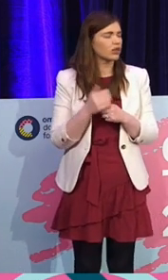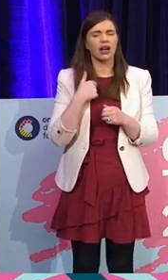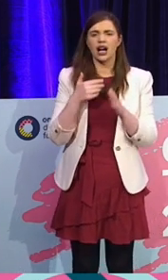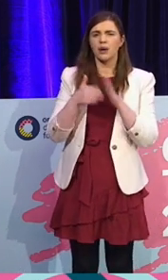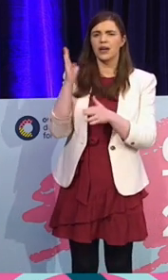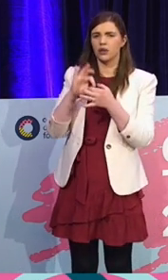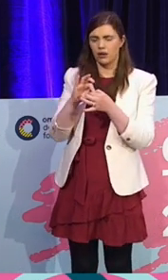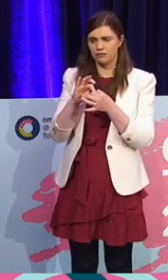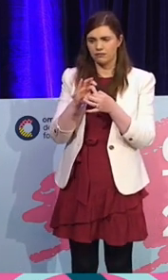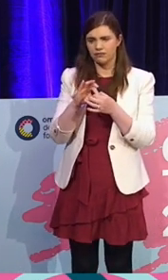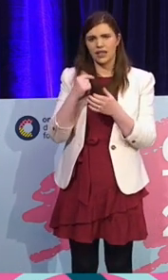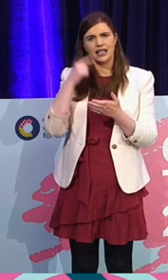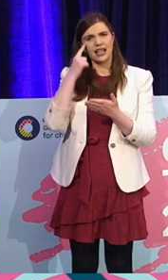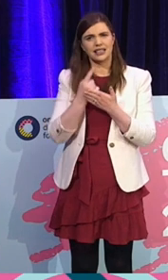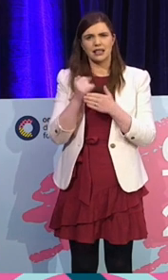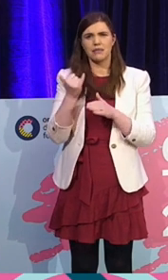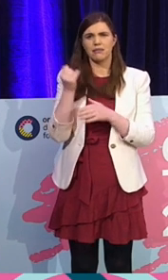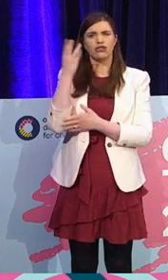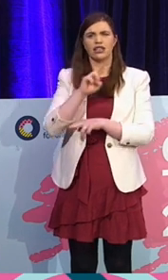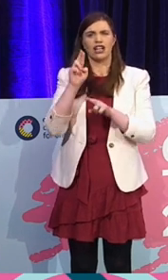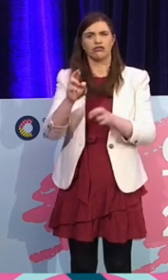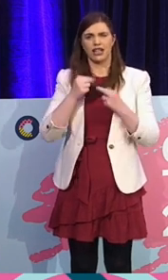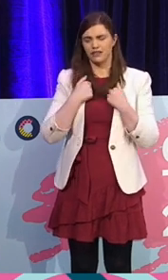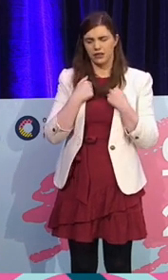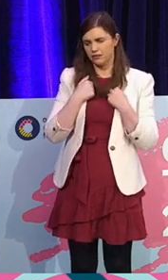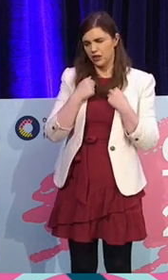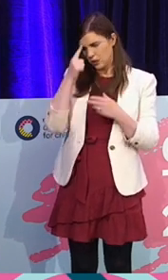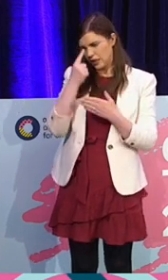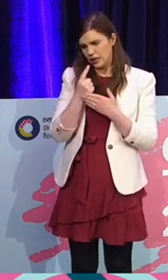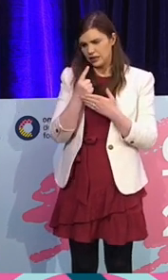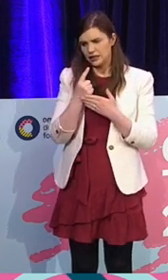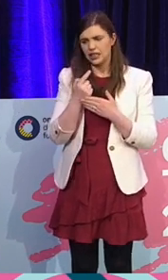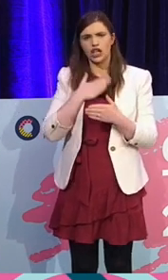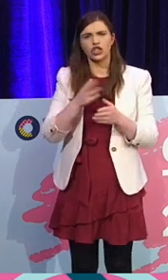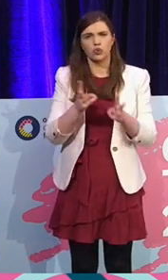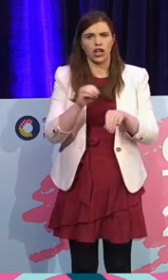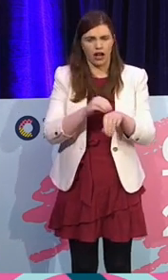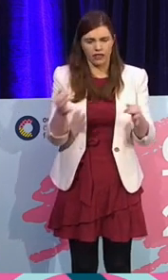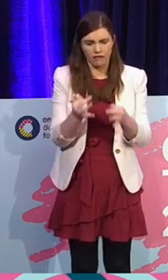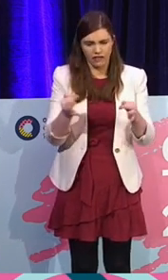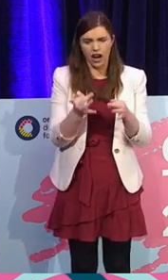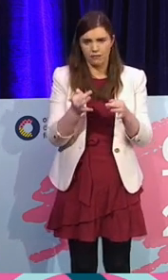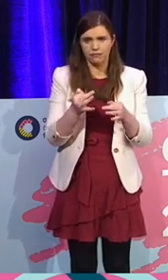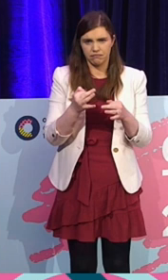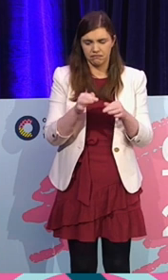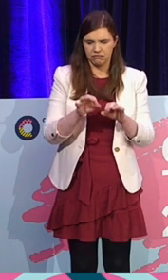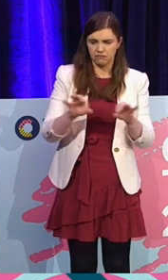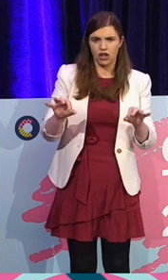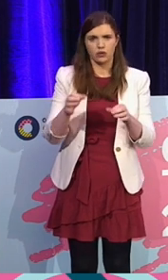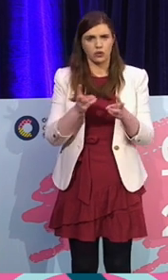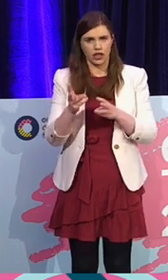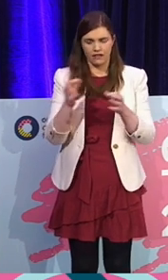And I decided that maybe tractor was not for me after all. So I decided to just do the groundwork. About 2 months pass, and I've seen